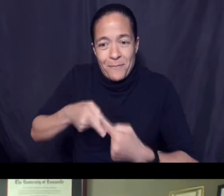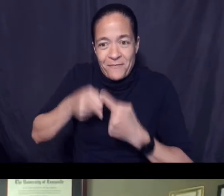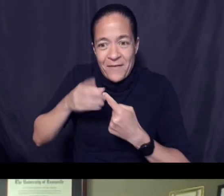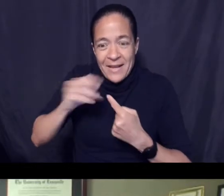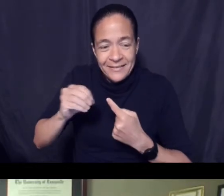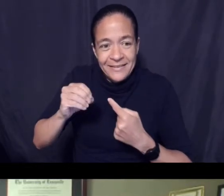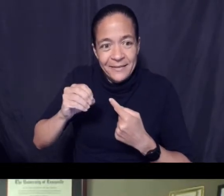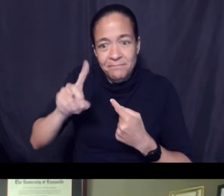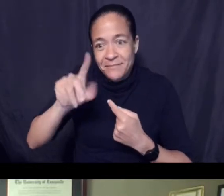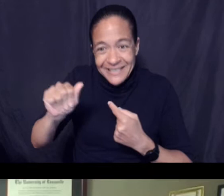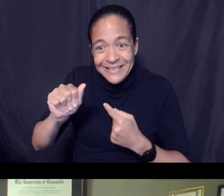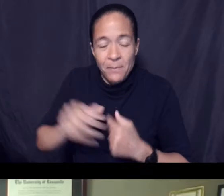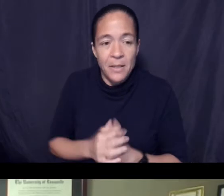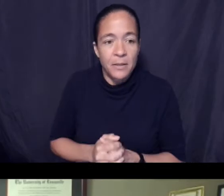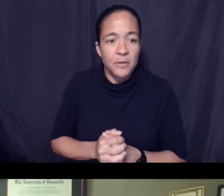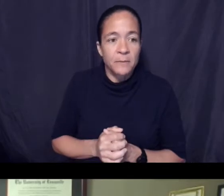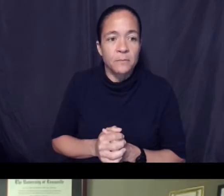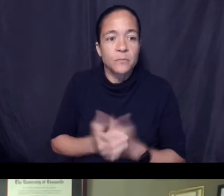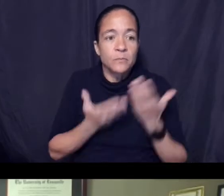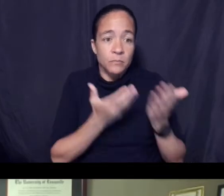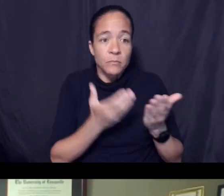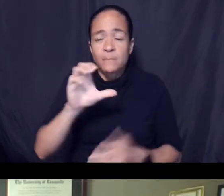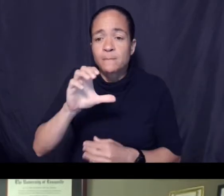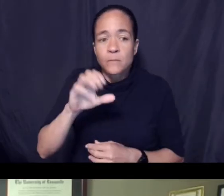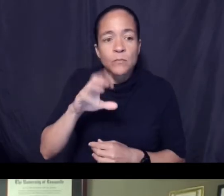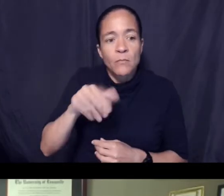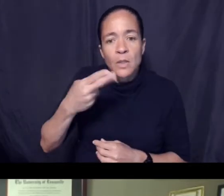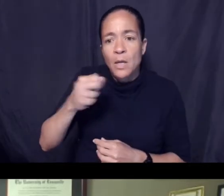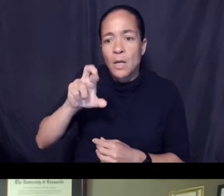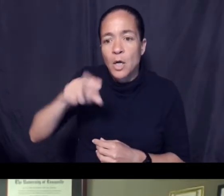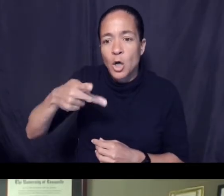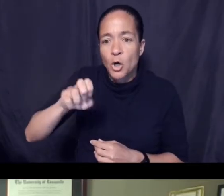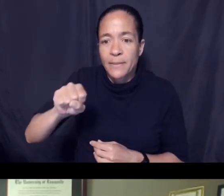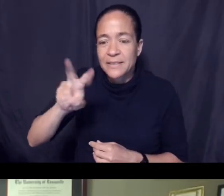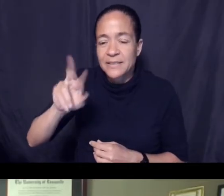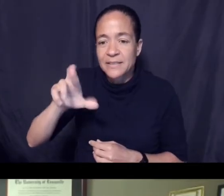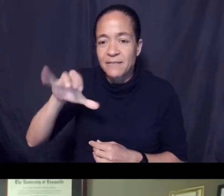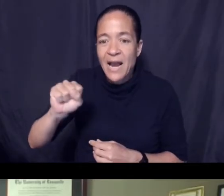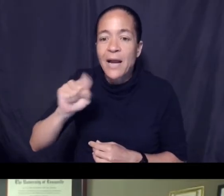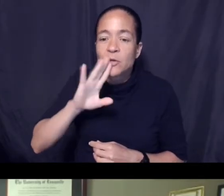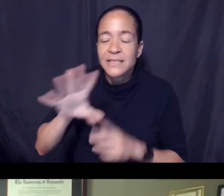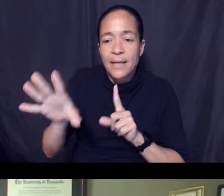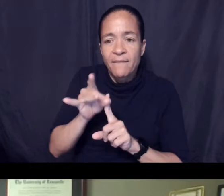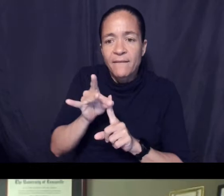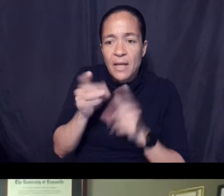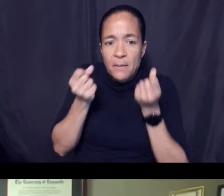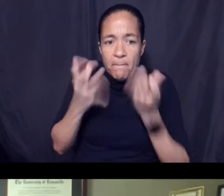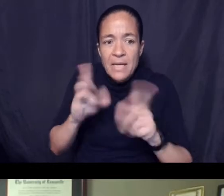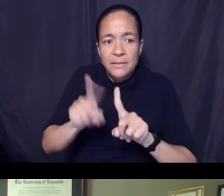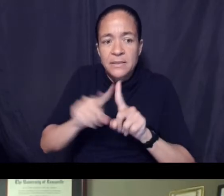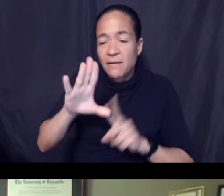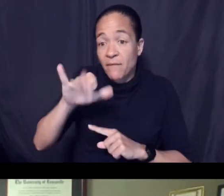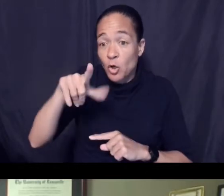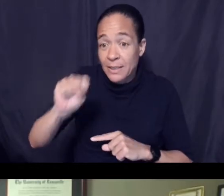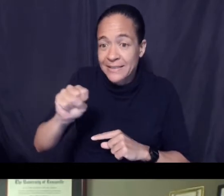of cytomegalovirus. It is a human herpes virus 5, and it infects a broad range of cells. And